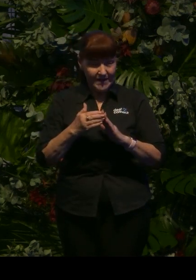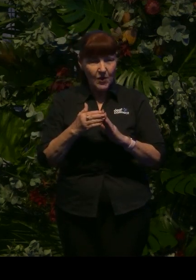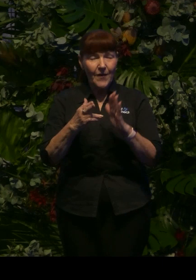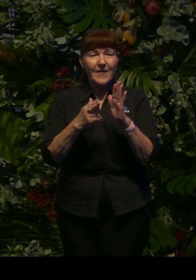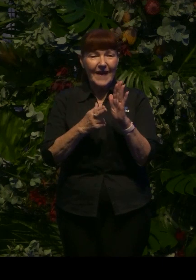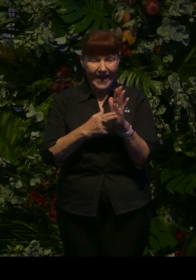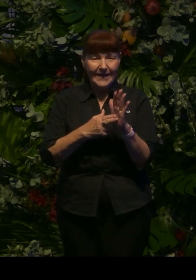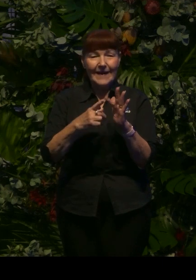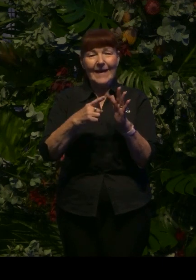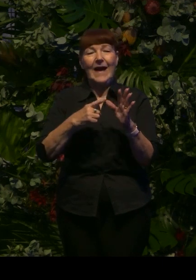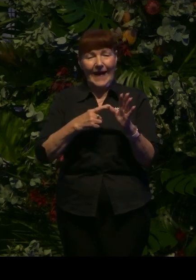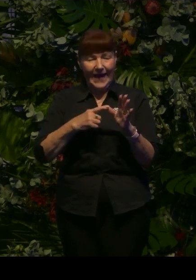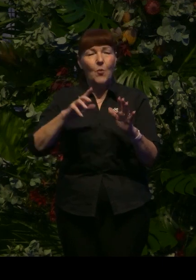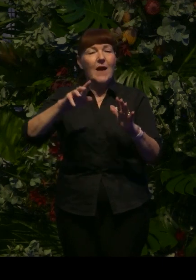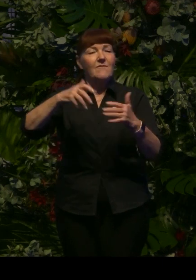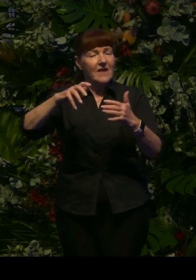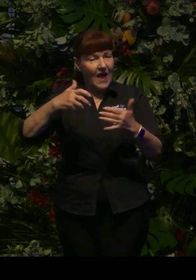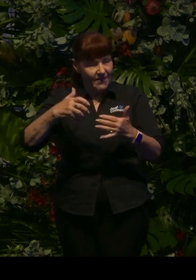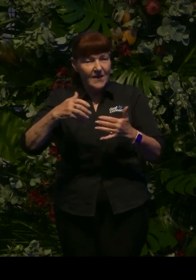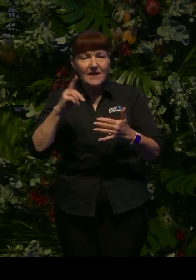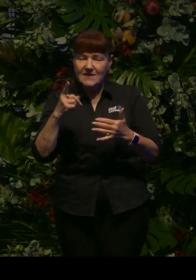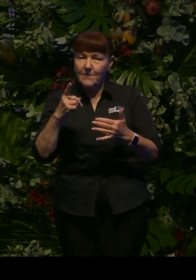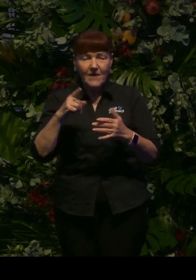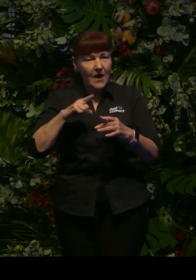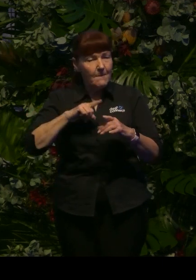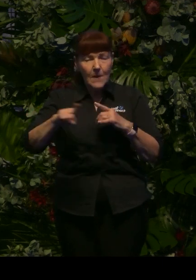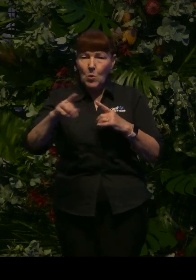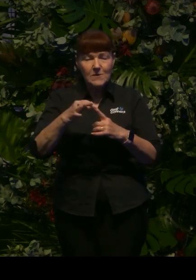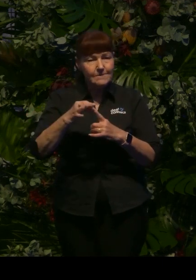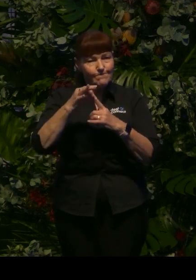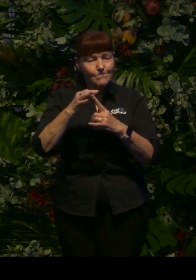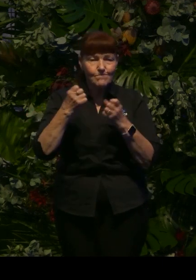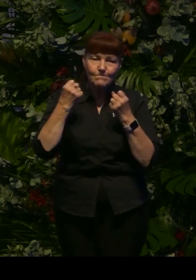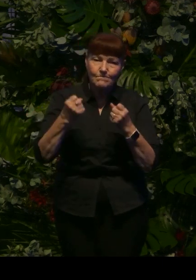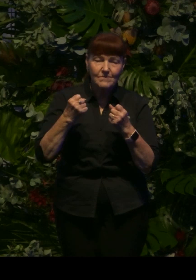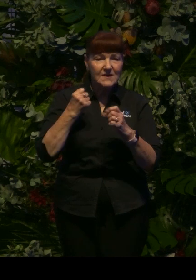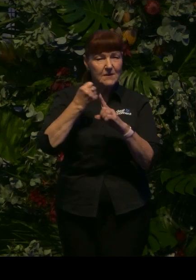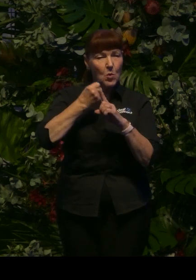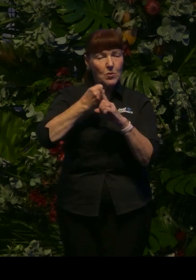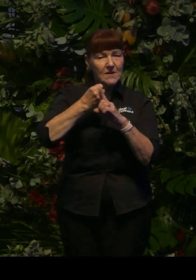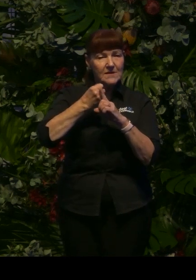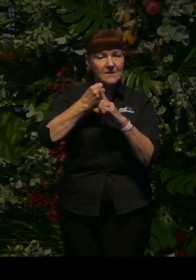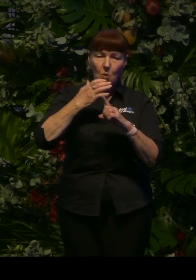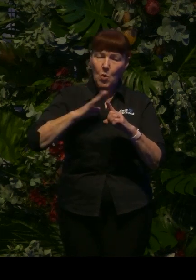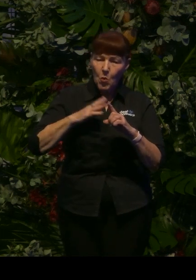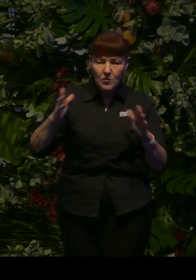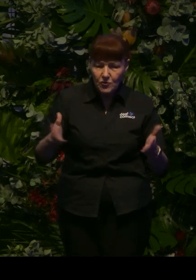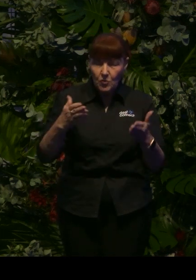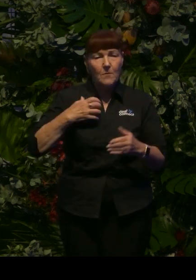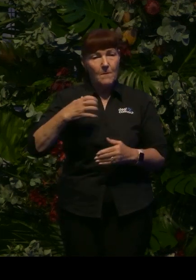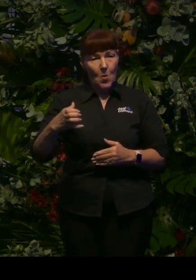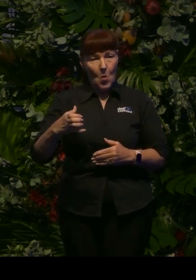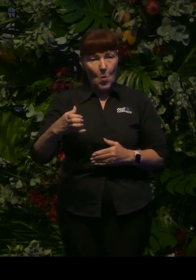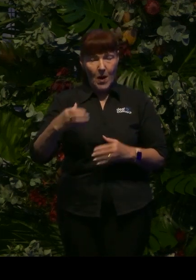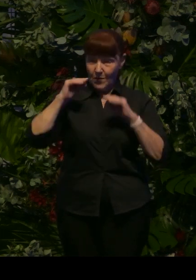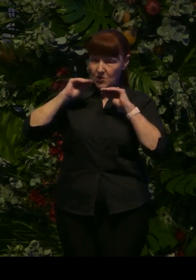have gathered some of our most avid supporters and avid members who wanted to do more.